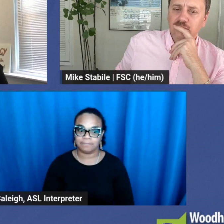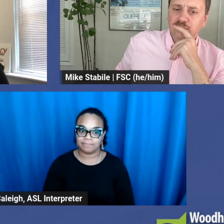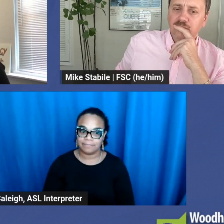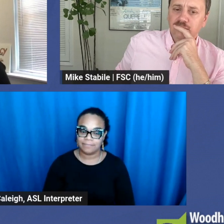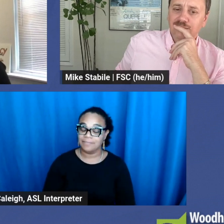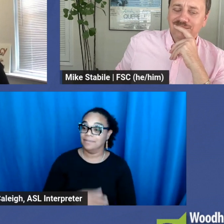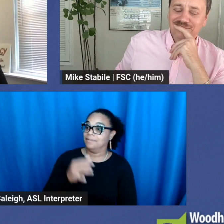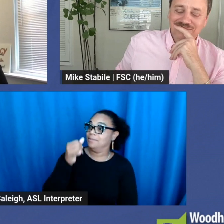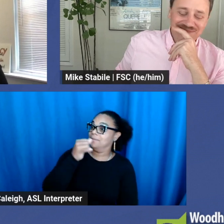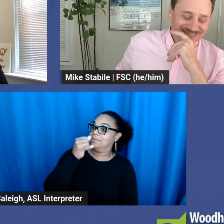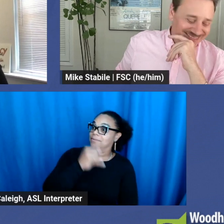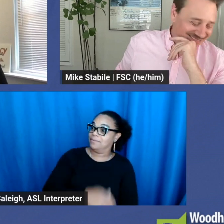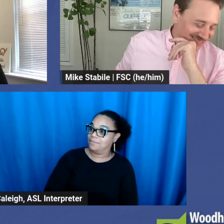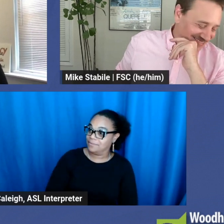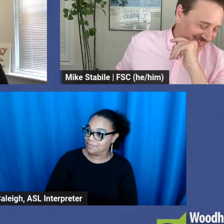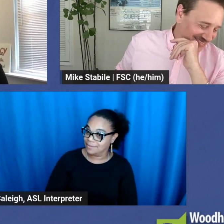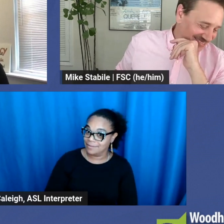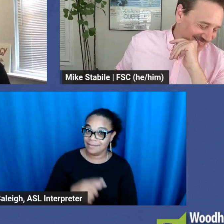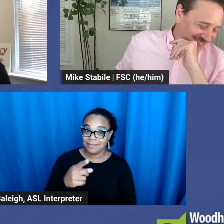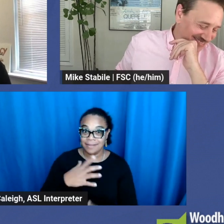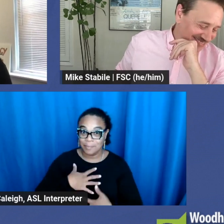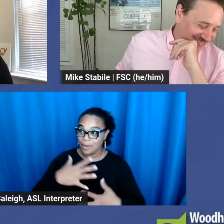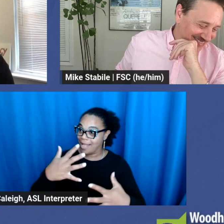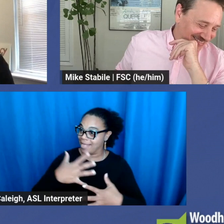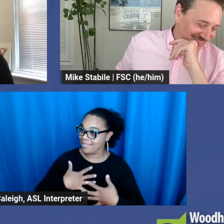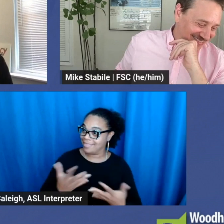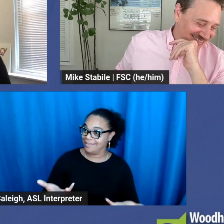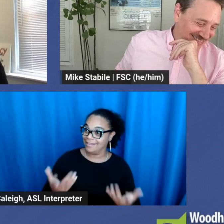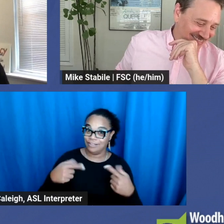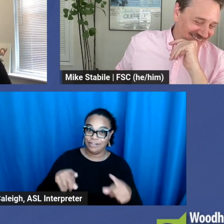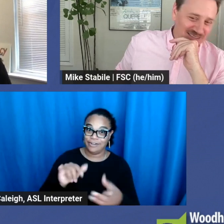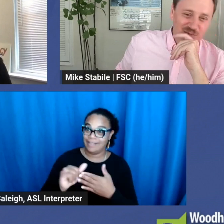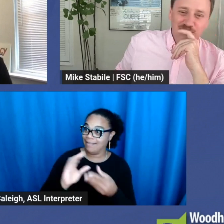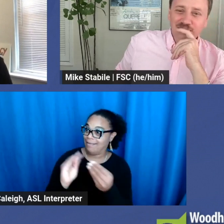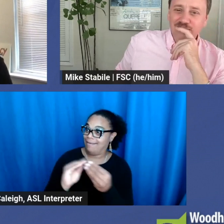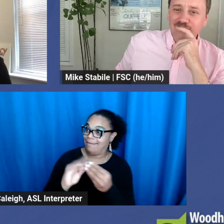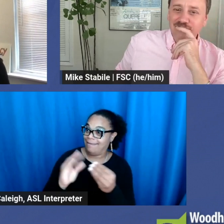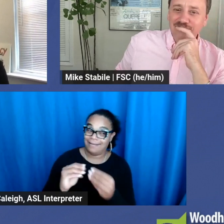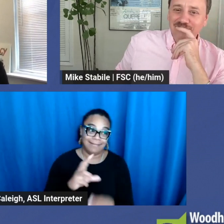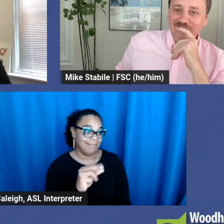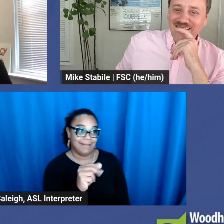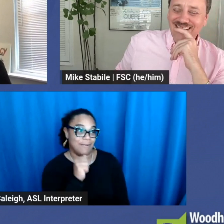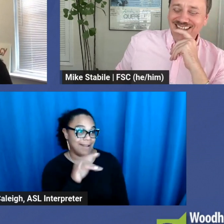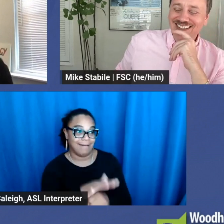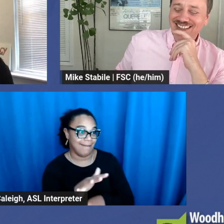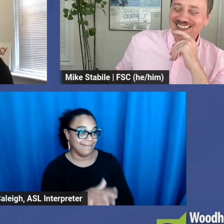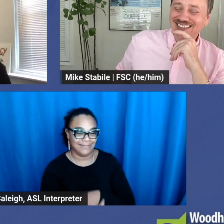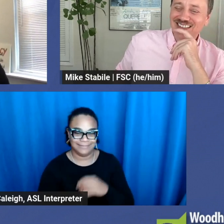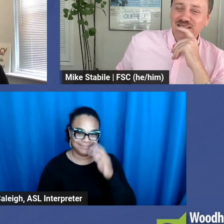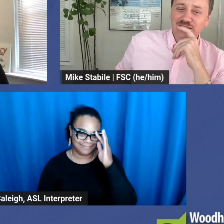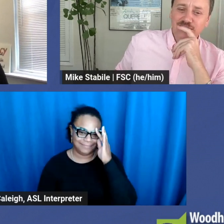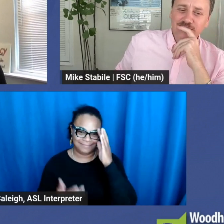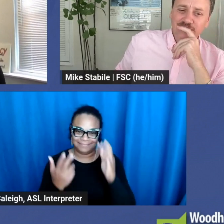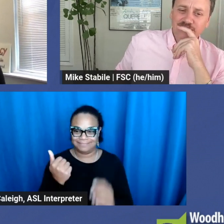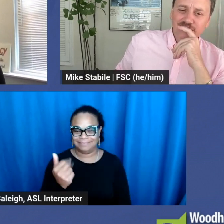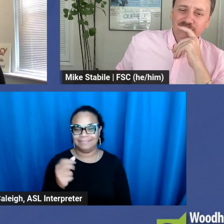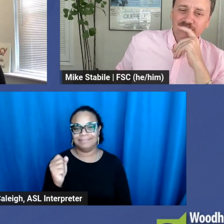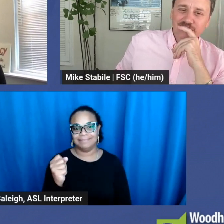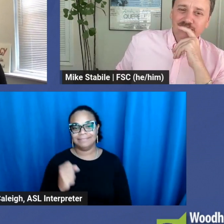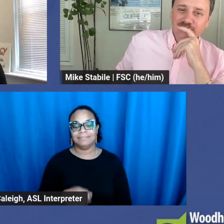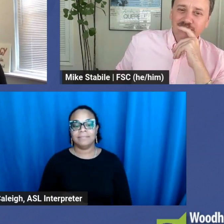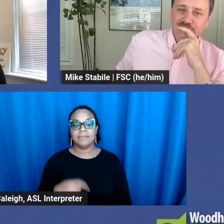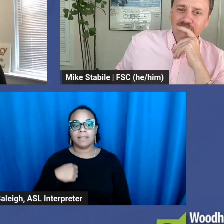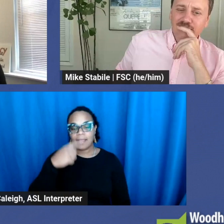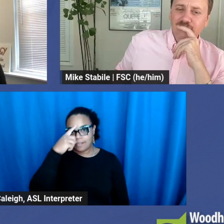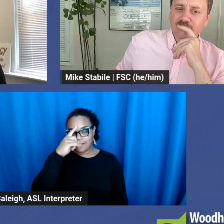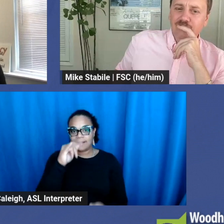Ooh. Did you take a breath at all during that? No, not enough of one. Yeah. Yeah. Well, and I think